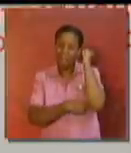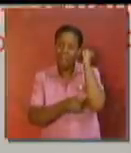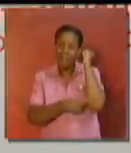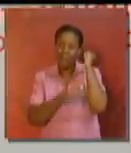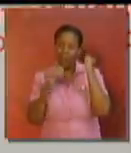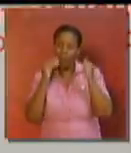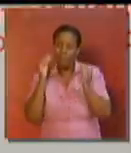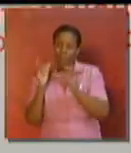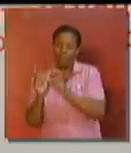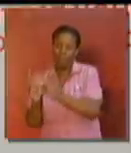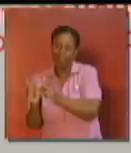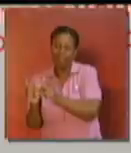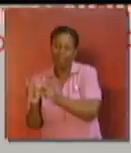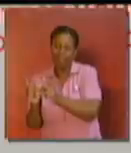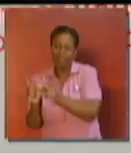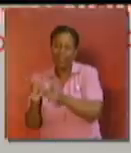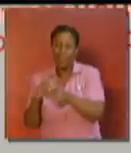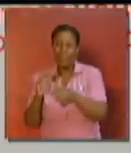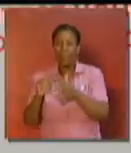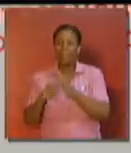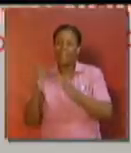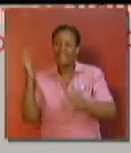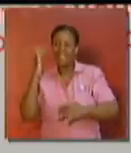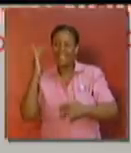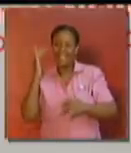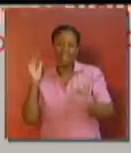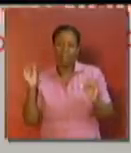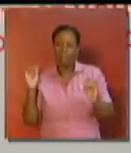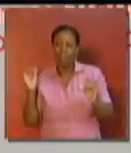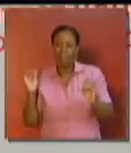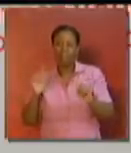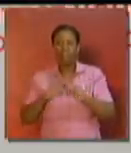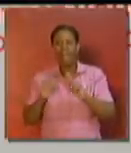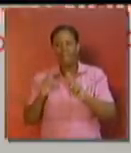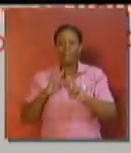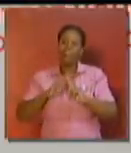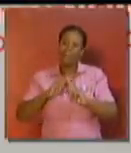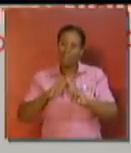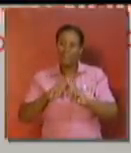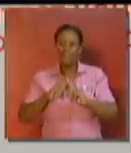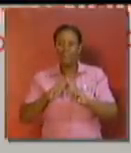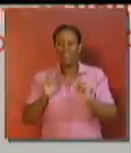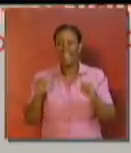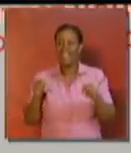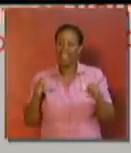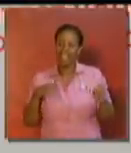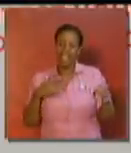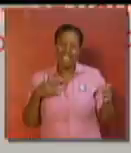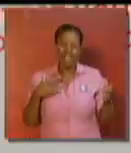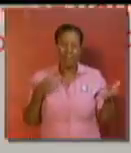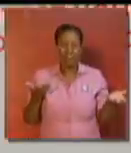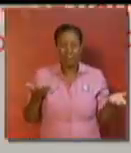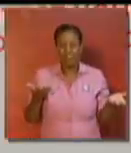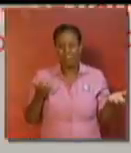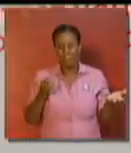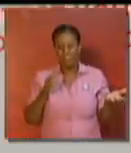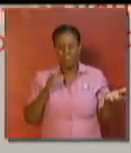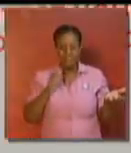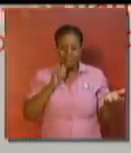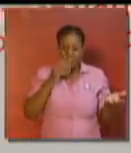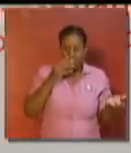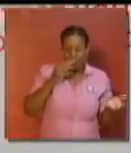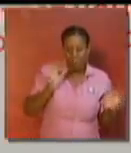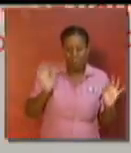particularly ill, but you are infected and you are infectious. Infectious meaning that you can